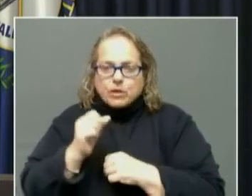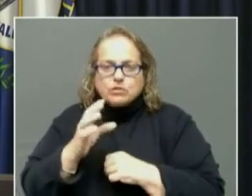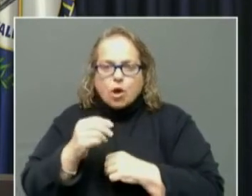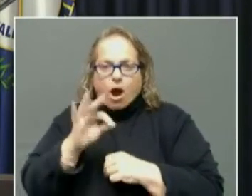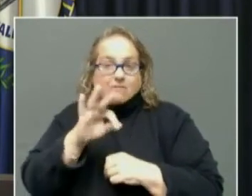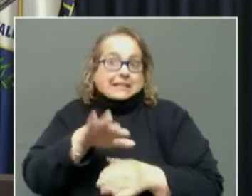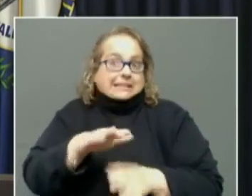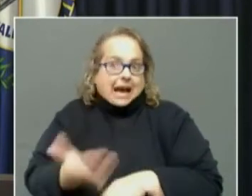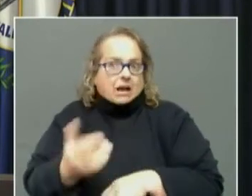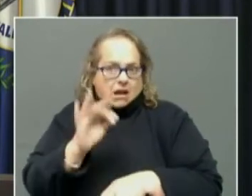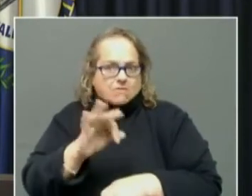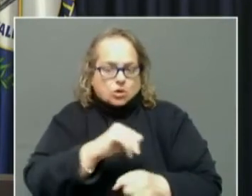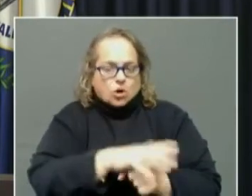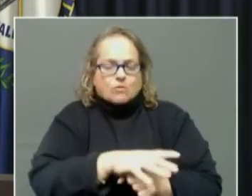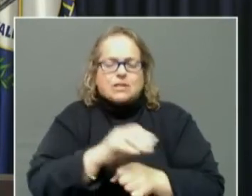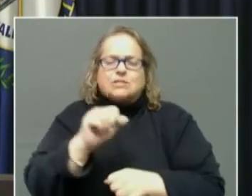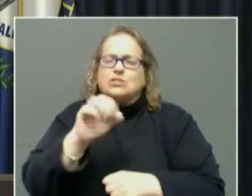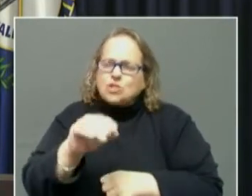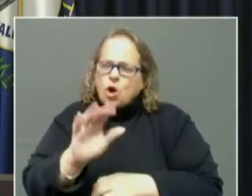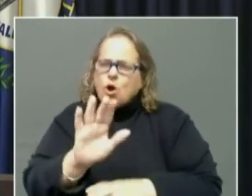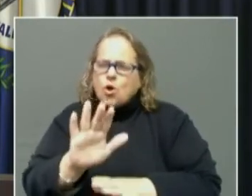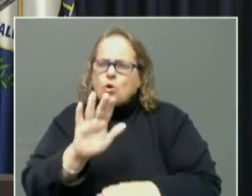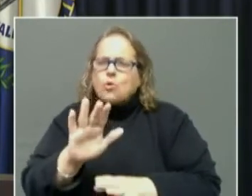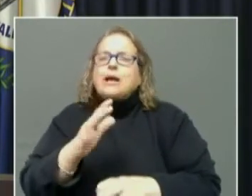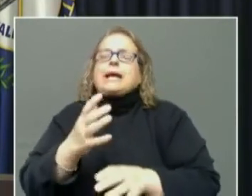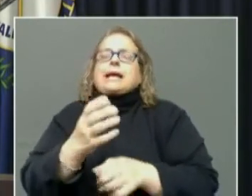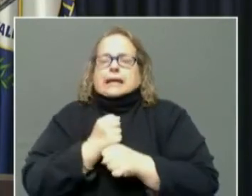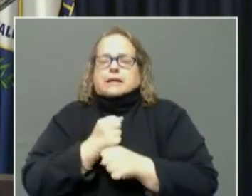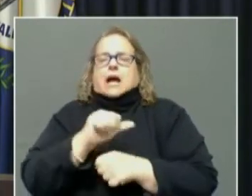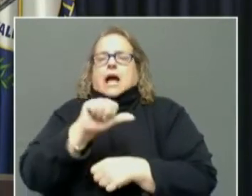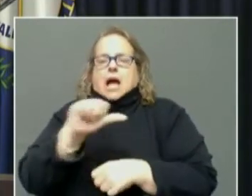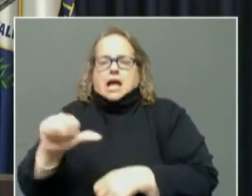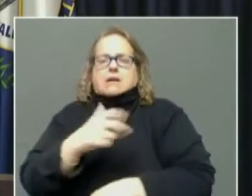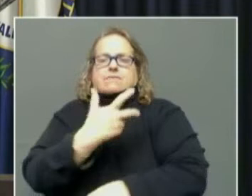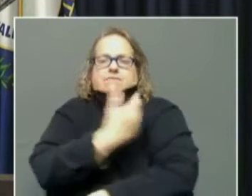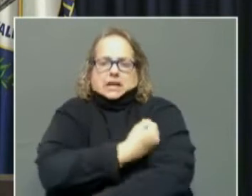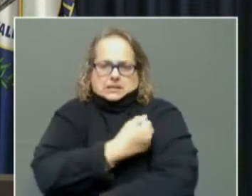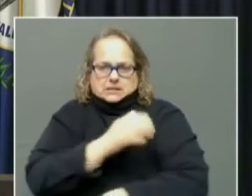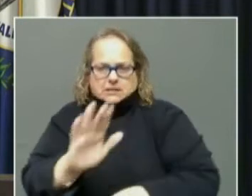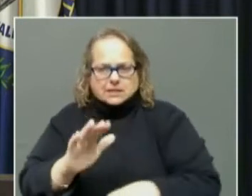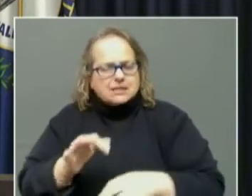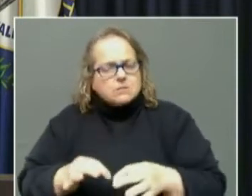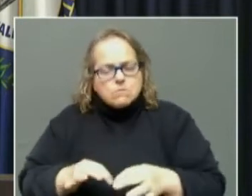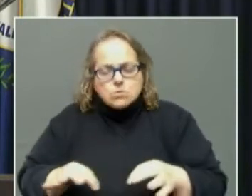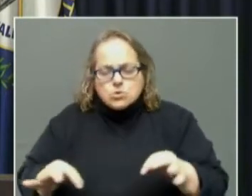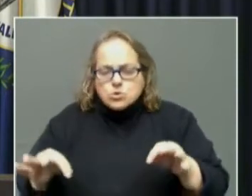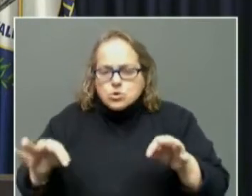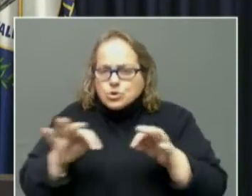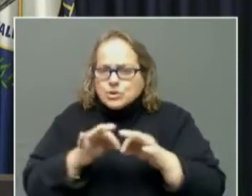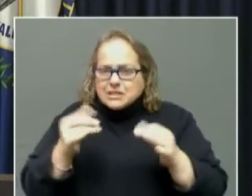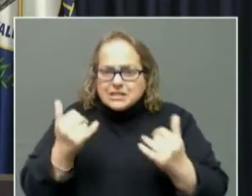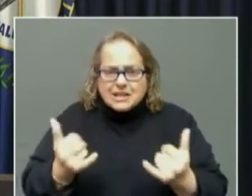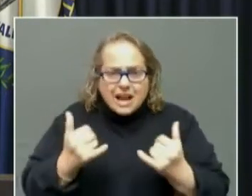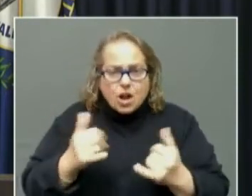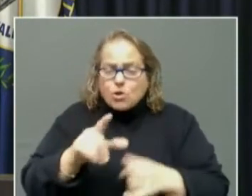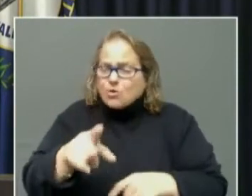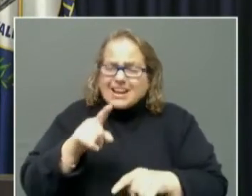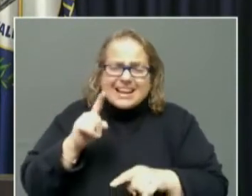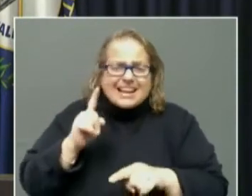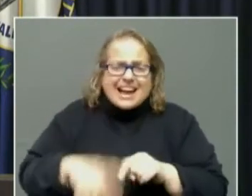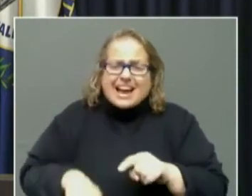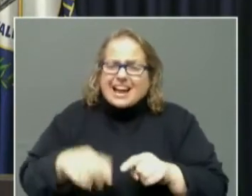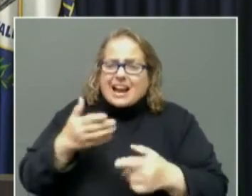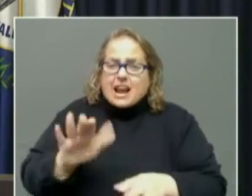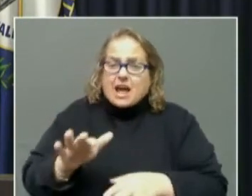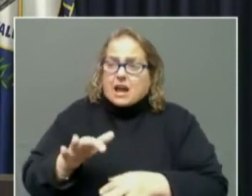COVID. So get a vaccine. Incredibly important during this period of time, and we cannot let this slow us